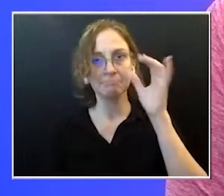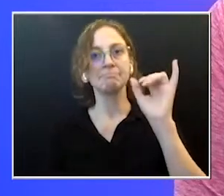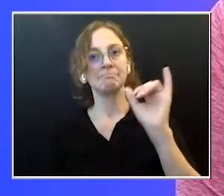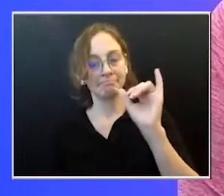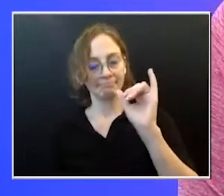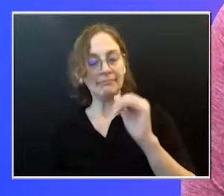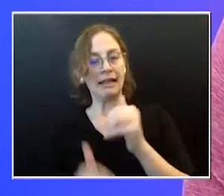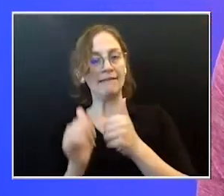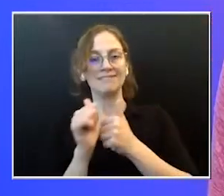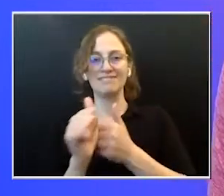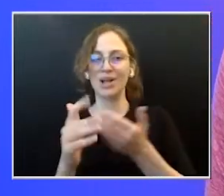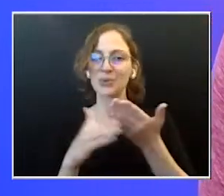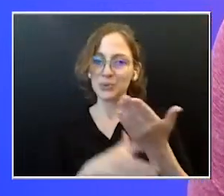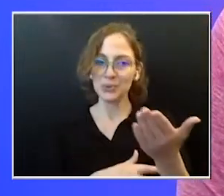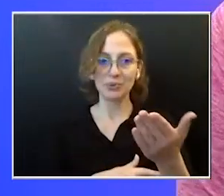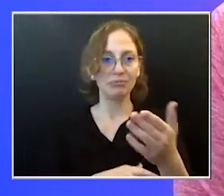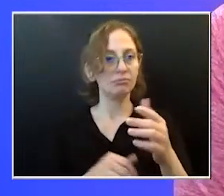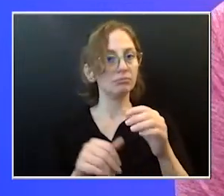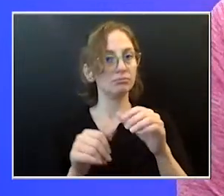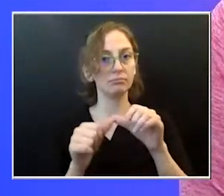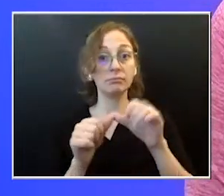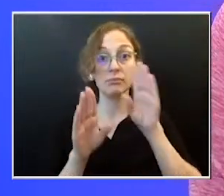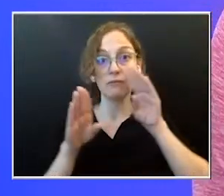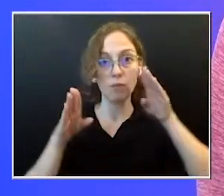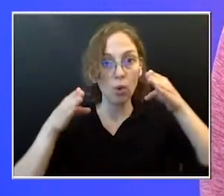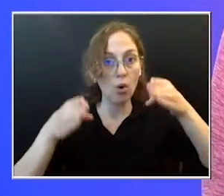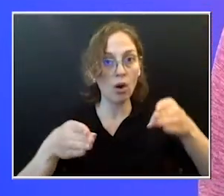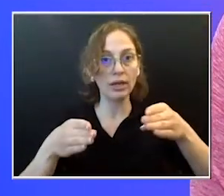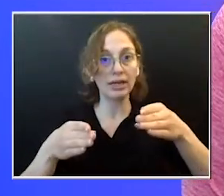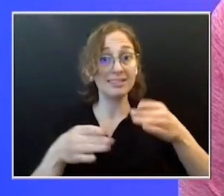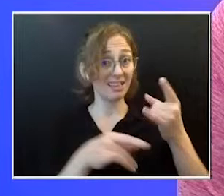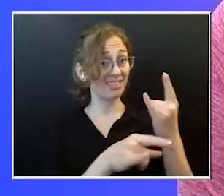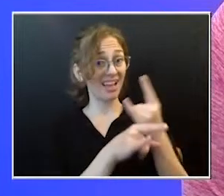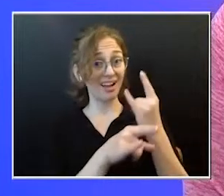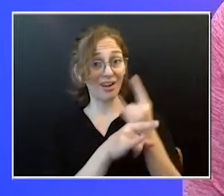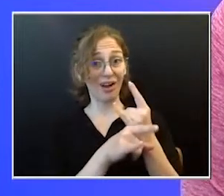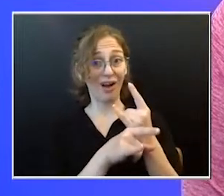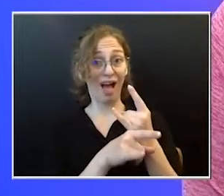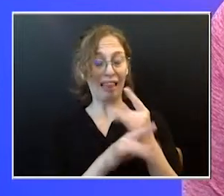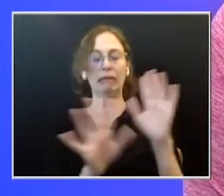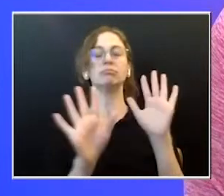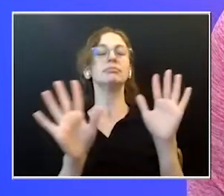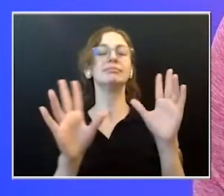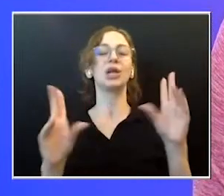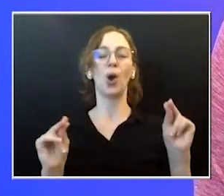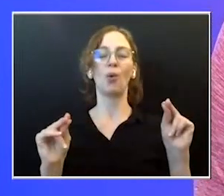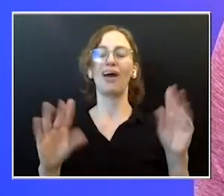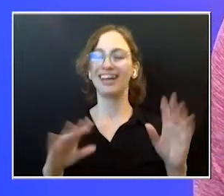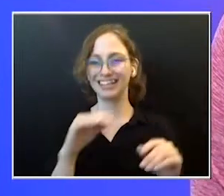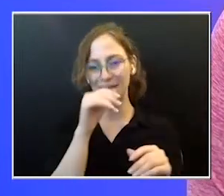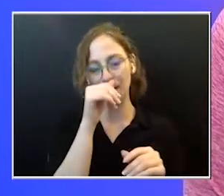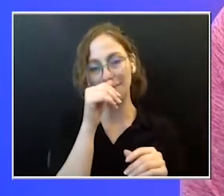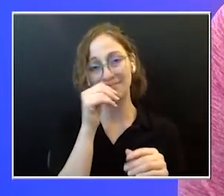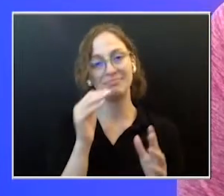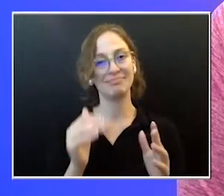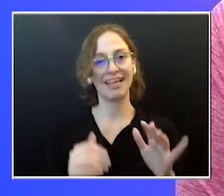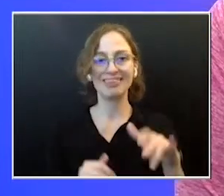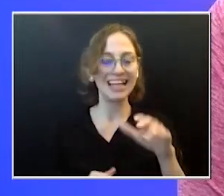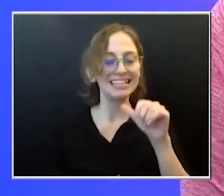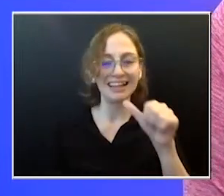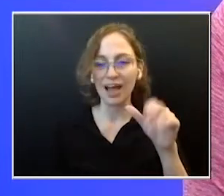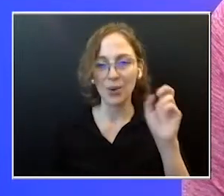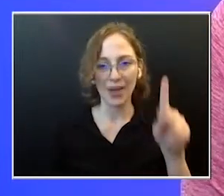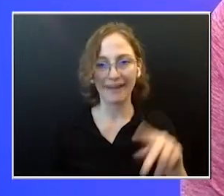stay focused. You know, don't. The alcohol is no. You know, that is just not okay. The balanced